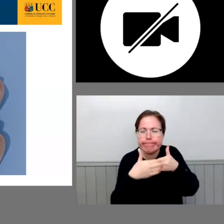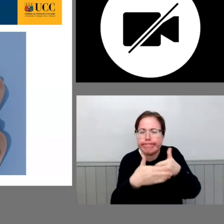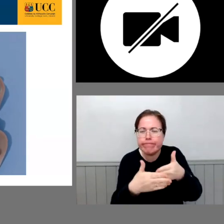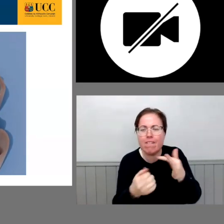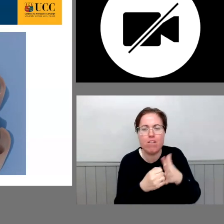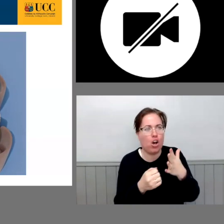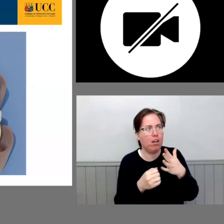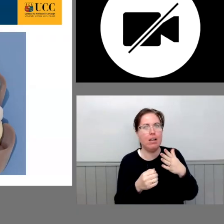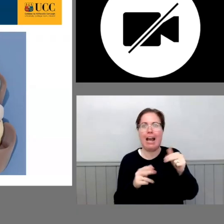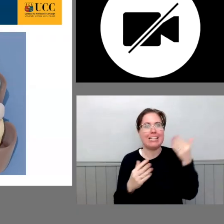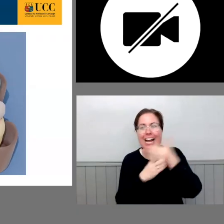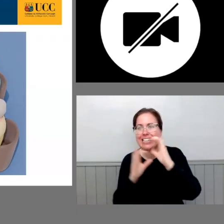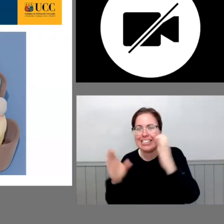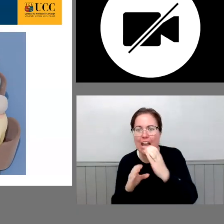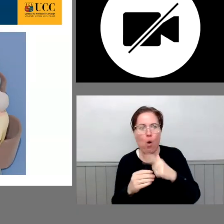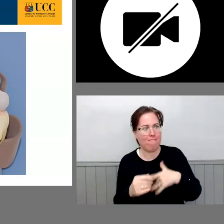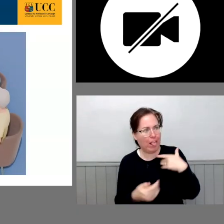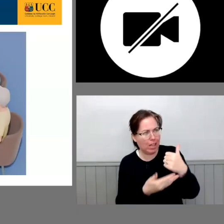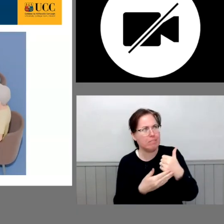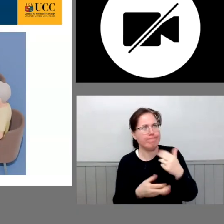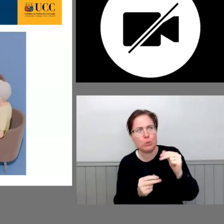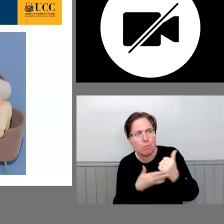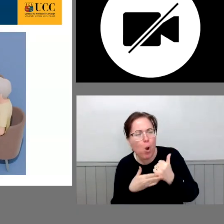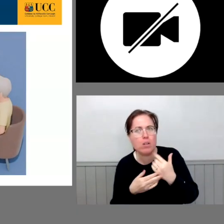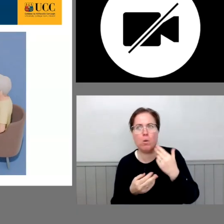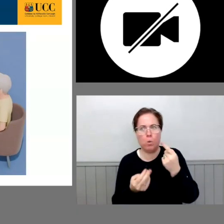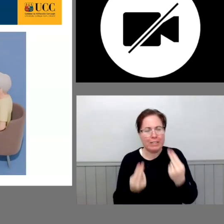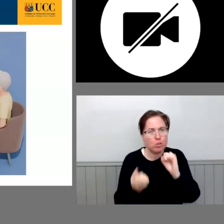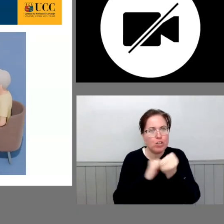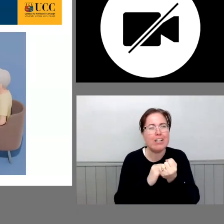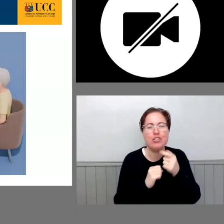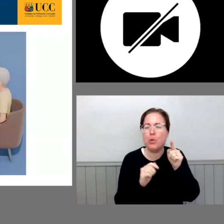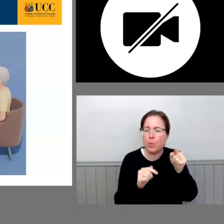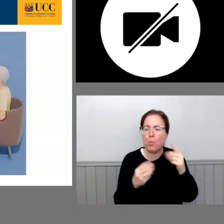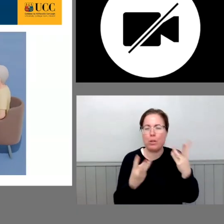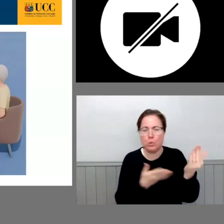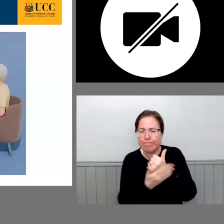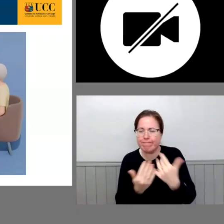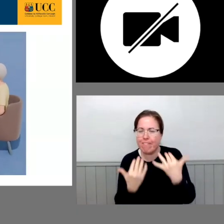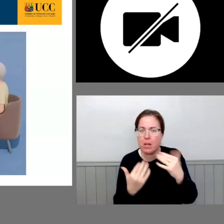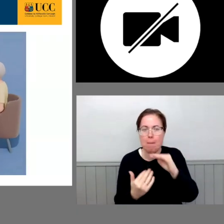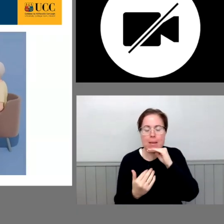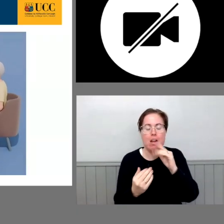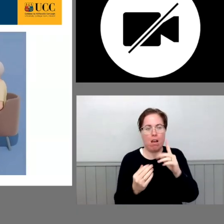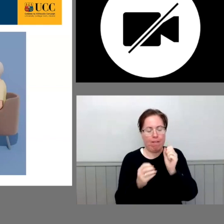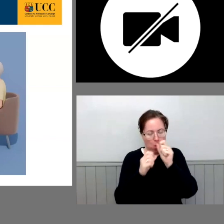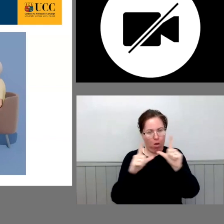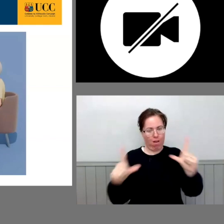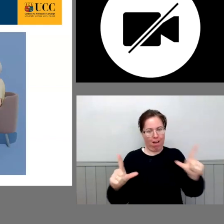helps people to feel supported, and what needs to change. Put together, this helps us to see the bigger picture.